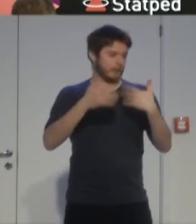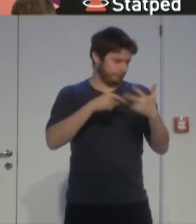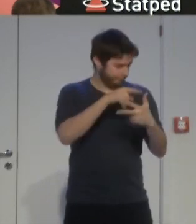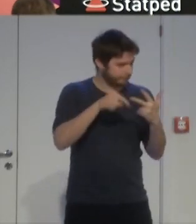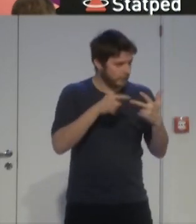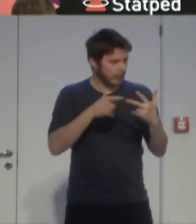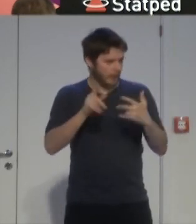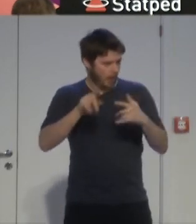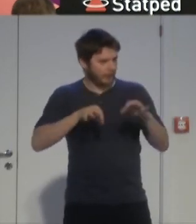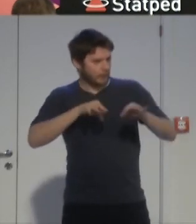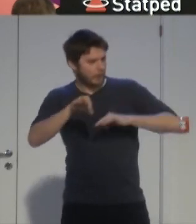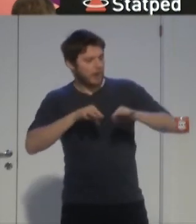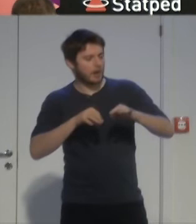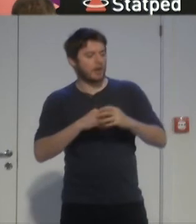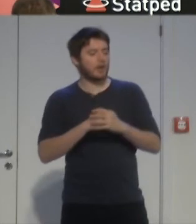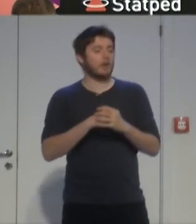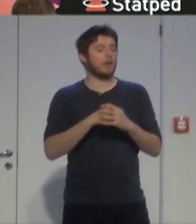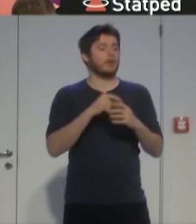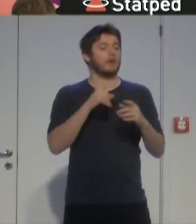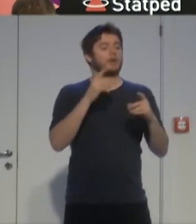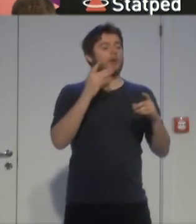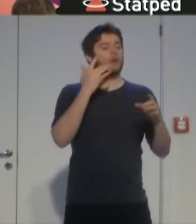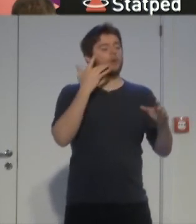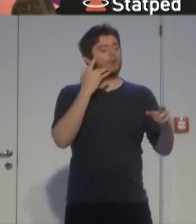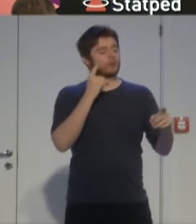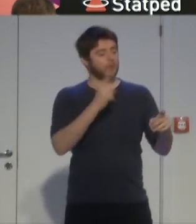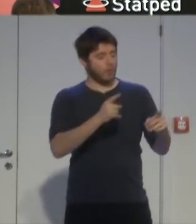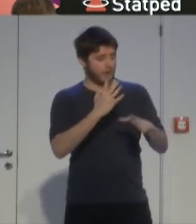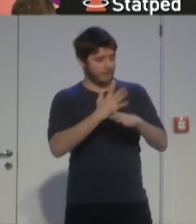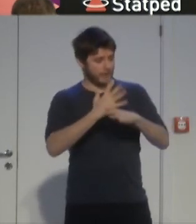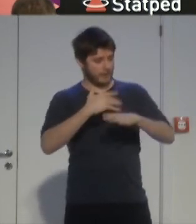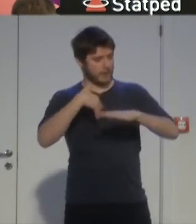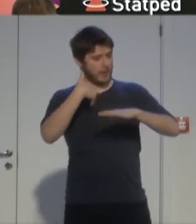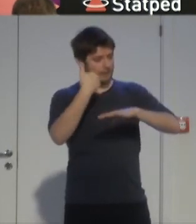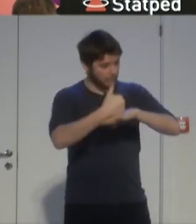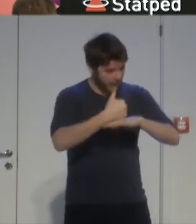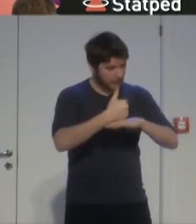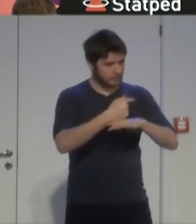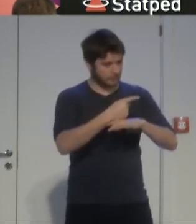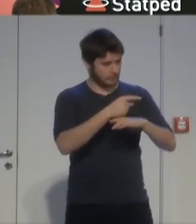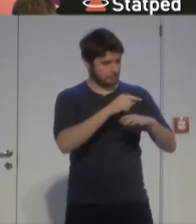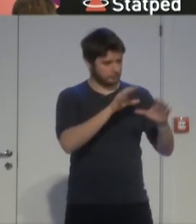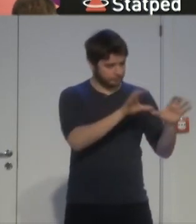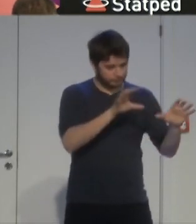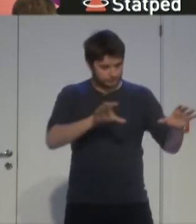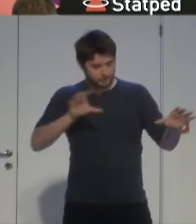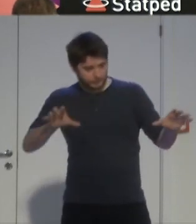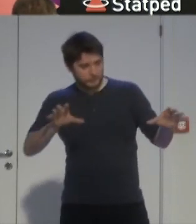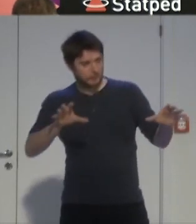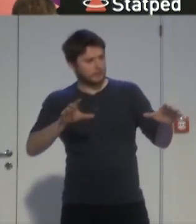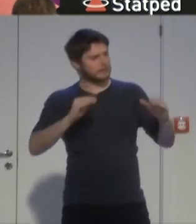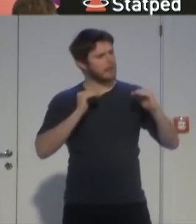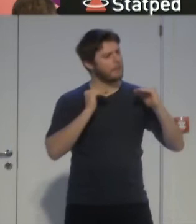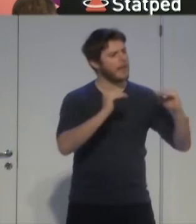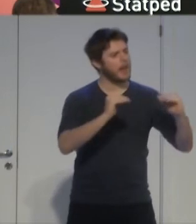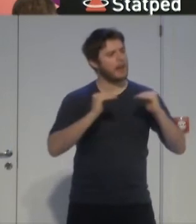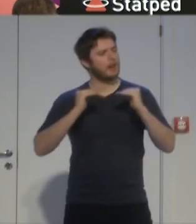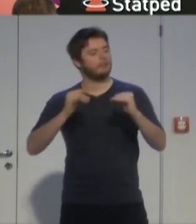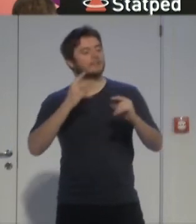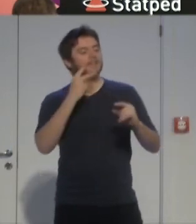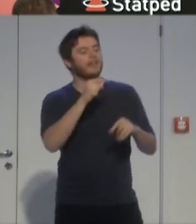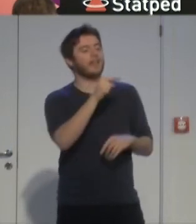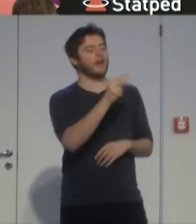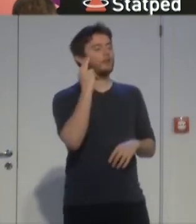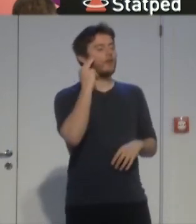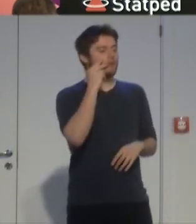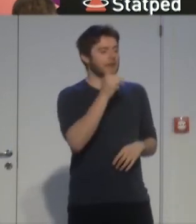When these ways of relating to the world are established and stable, we will see that the deafblind person produces gestures